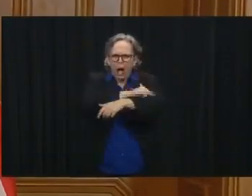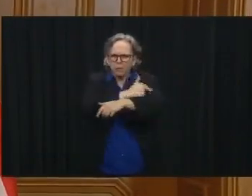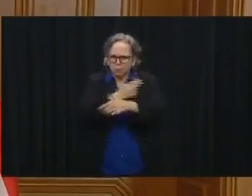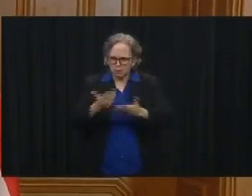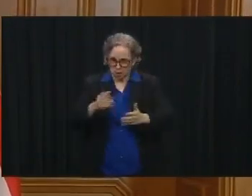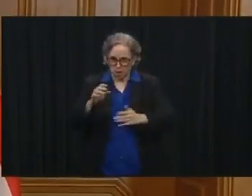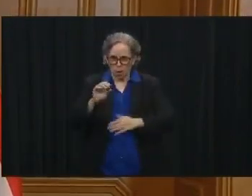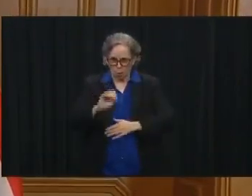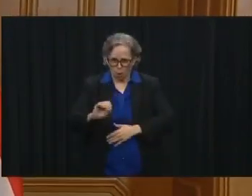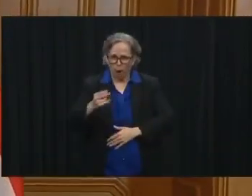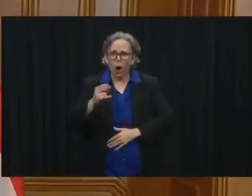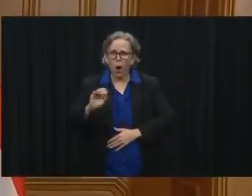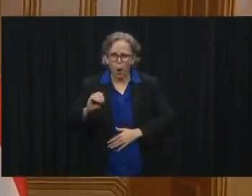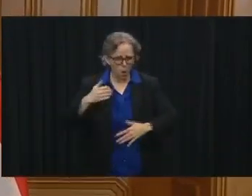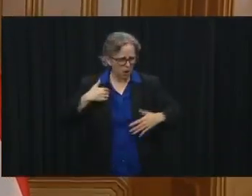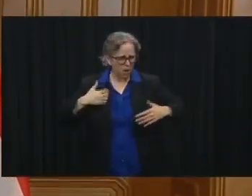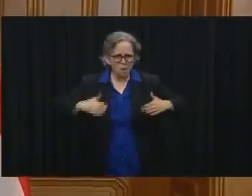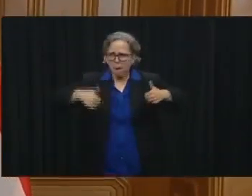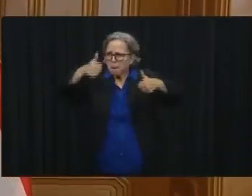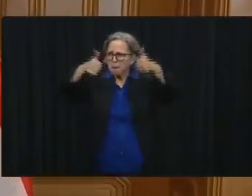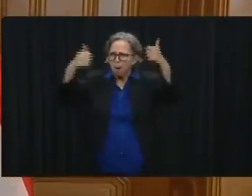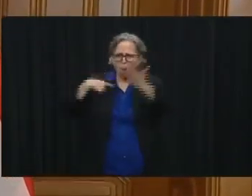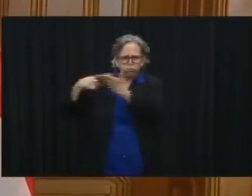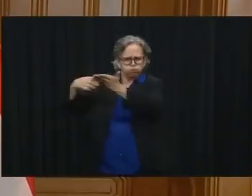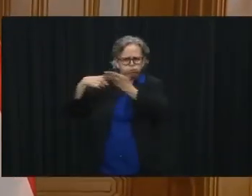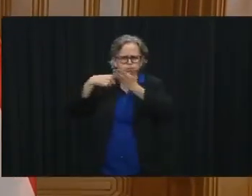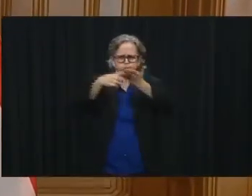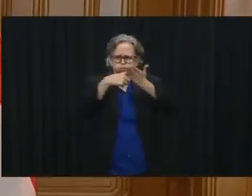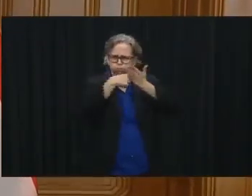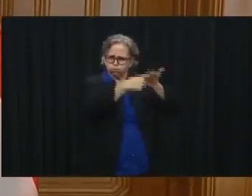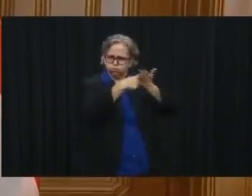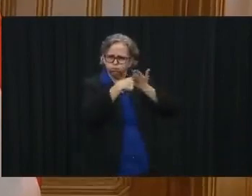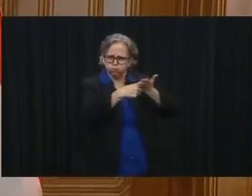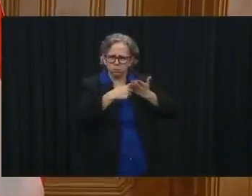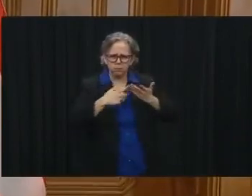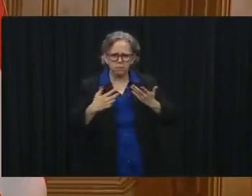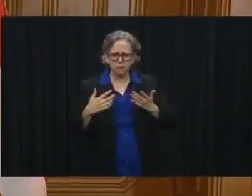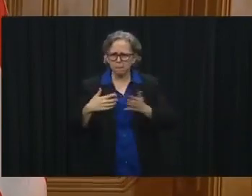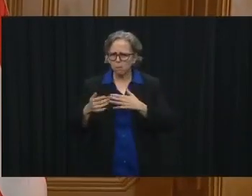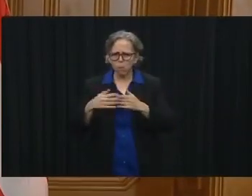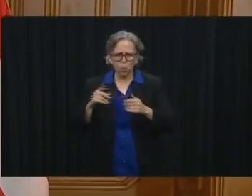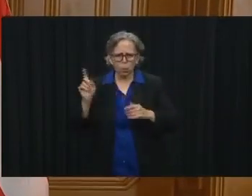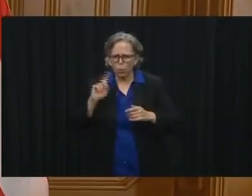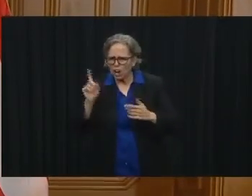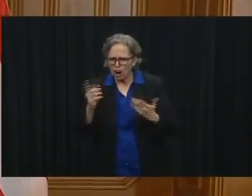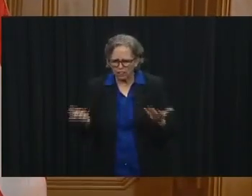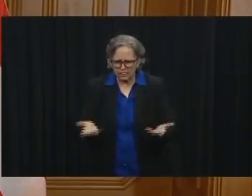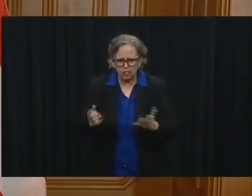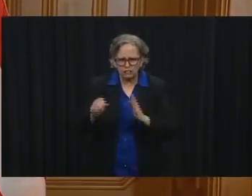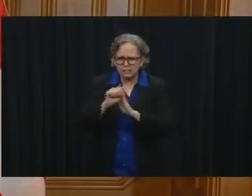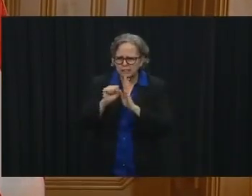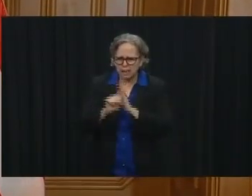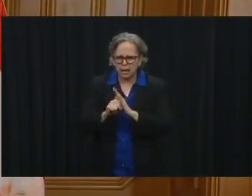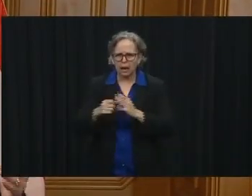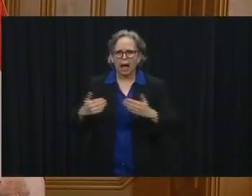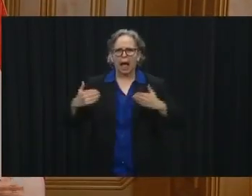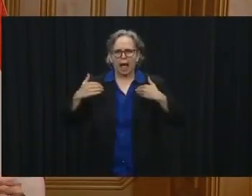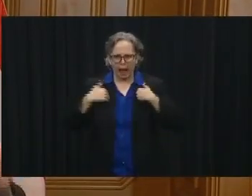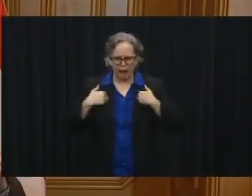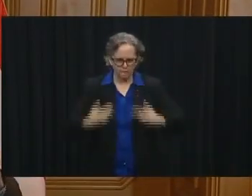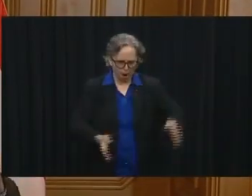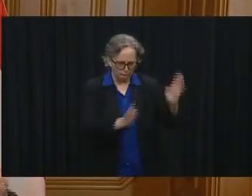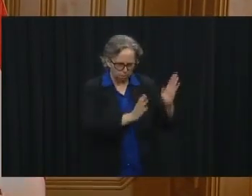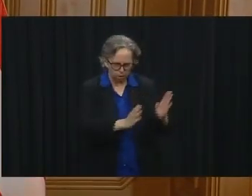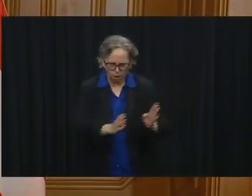is that no matter where you are when you get sick, what part of Ohio you are, that there's a mechanism in place, that there's an